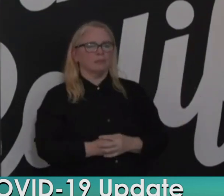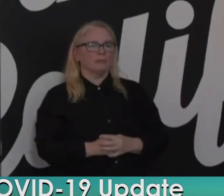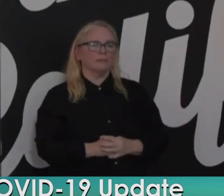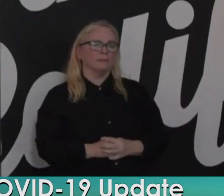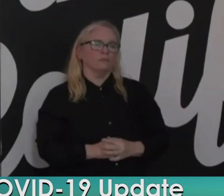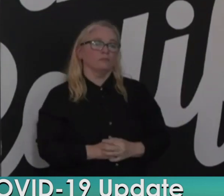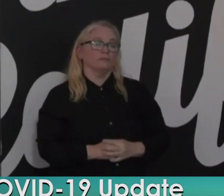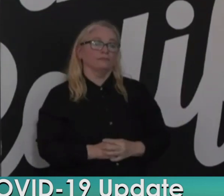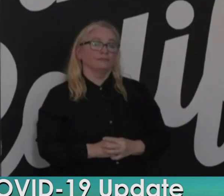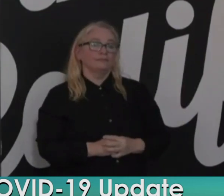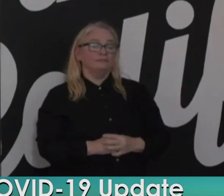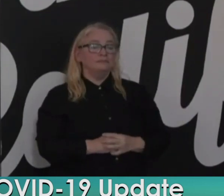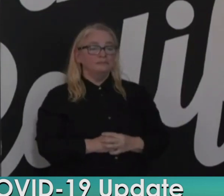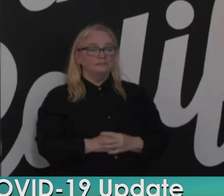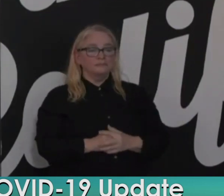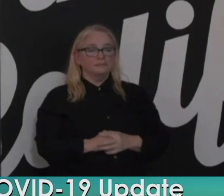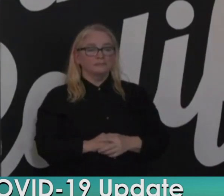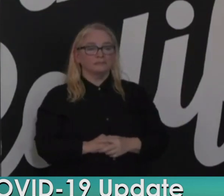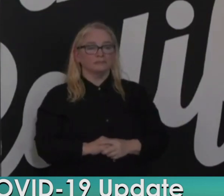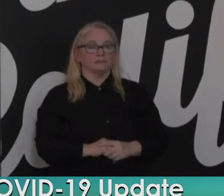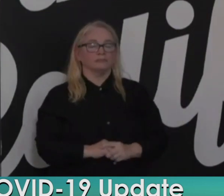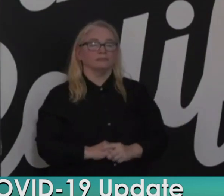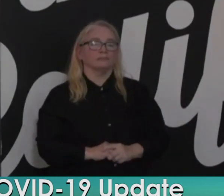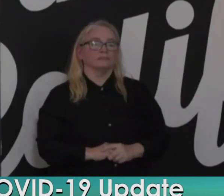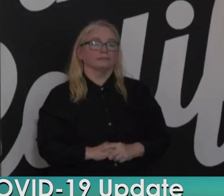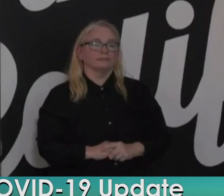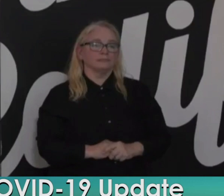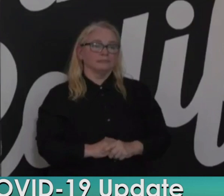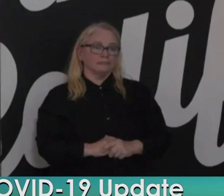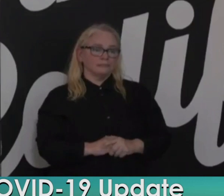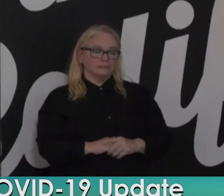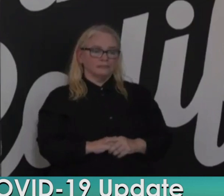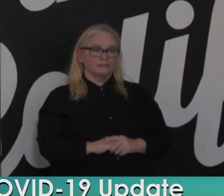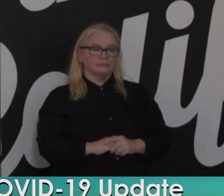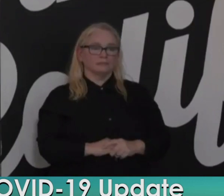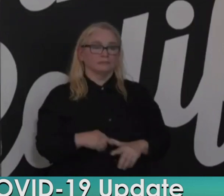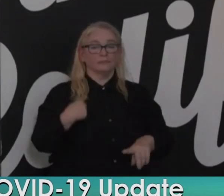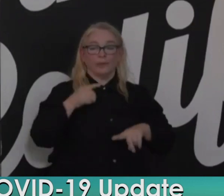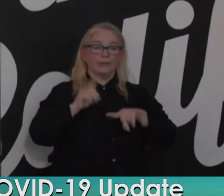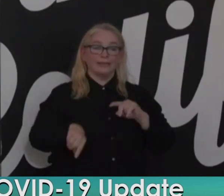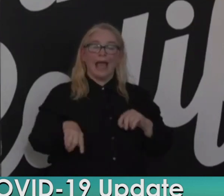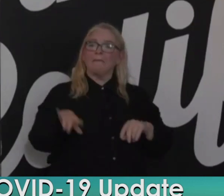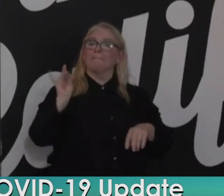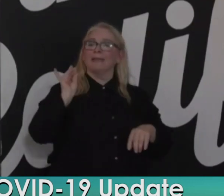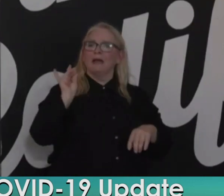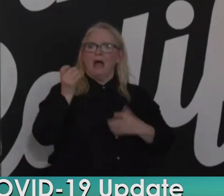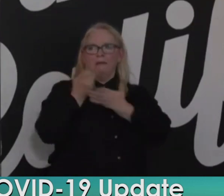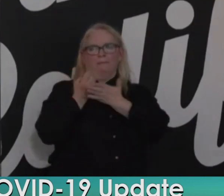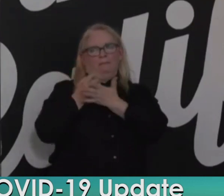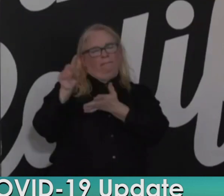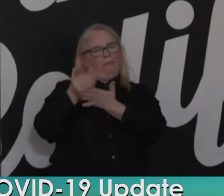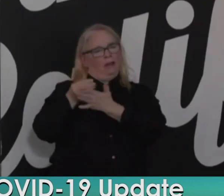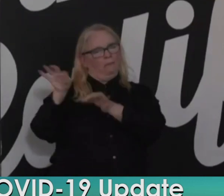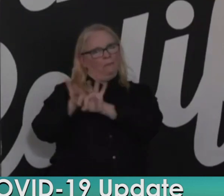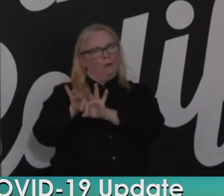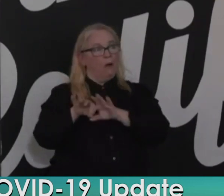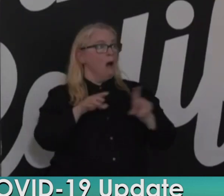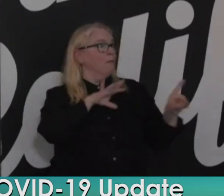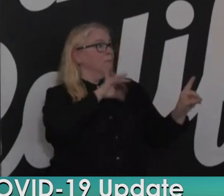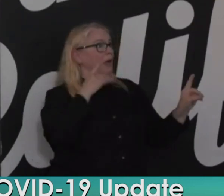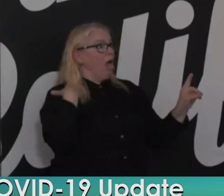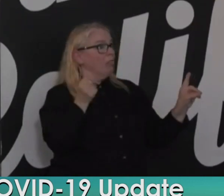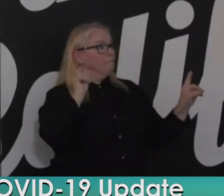between public health and reopening the economy. We know that we must do